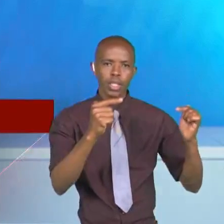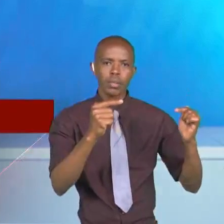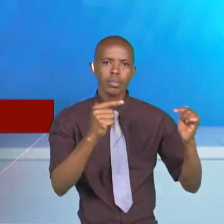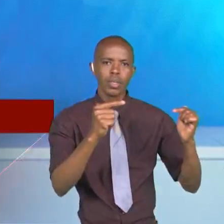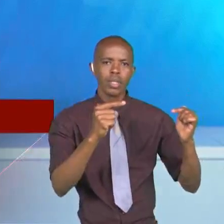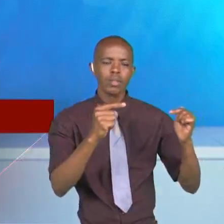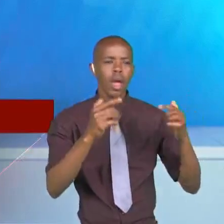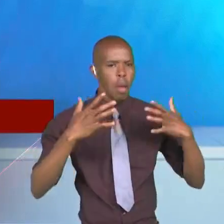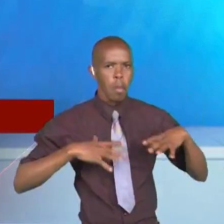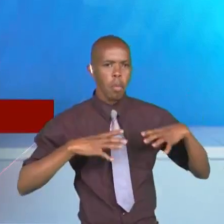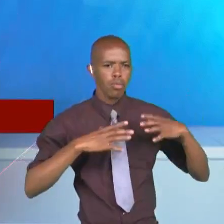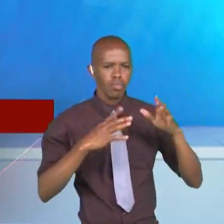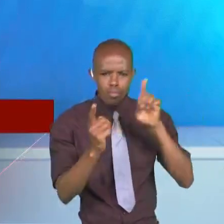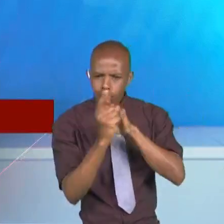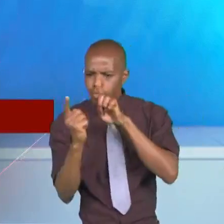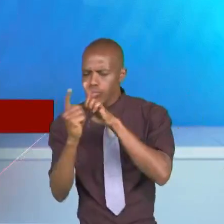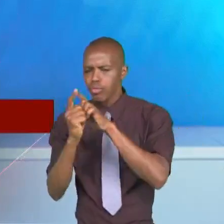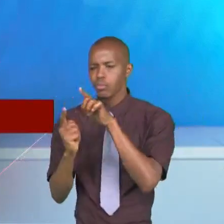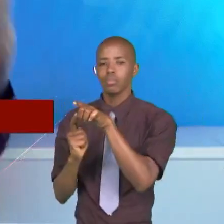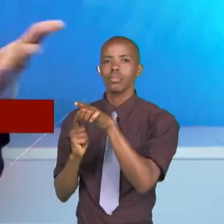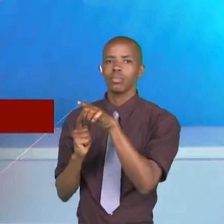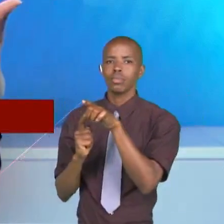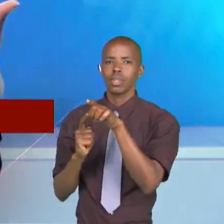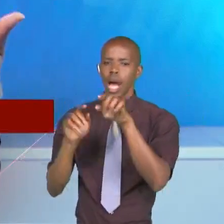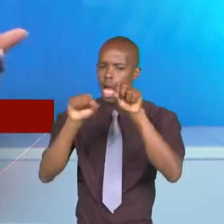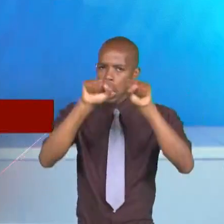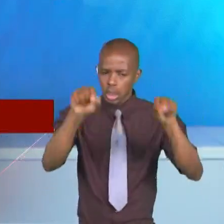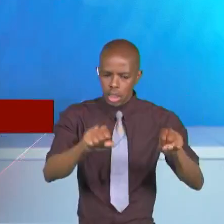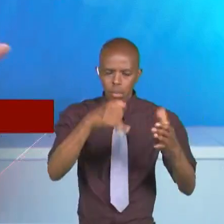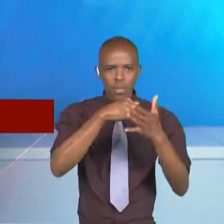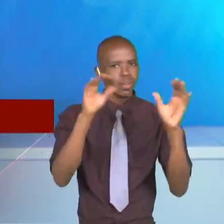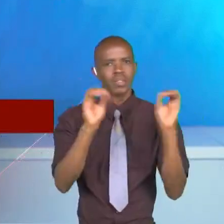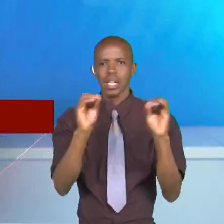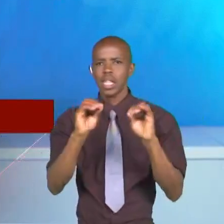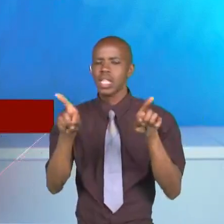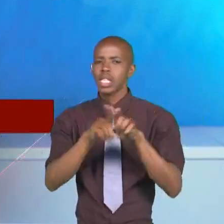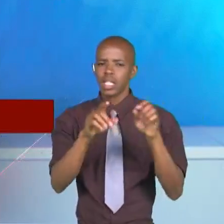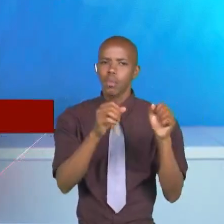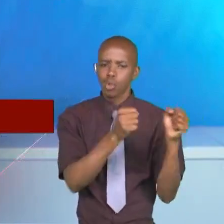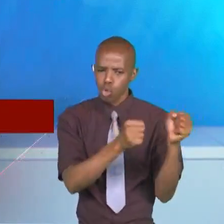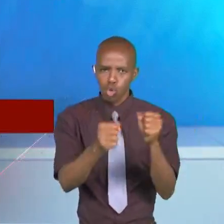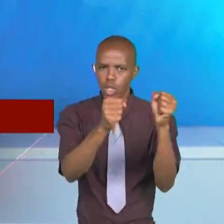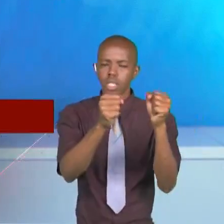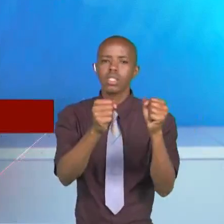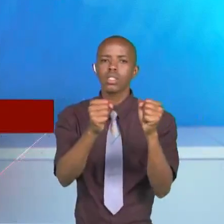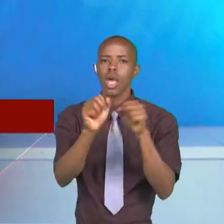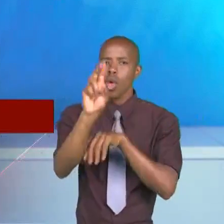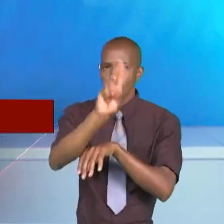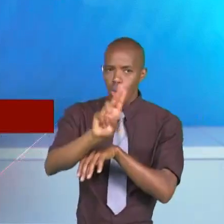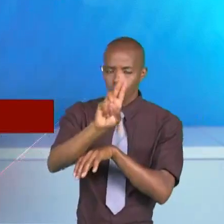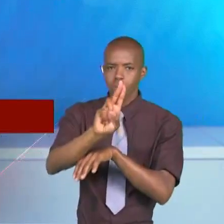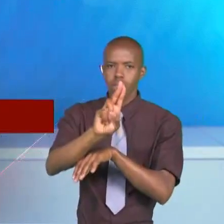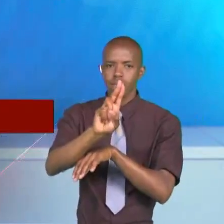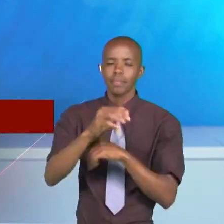know. So I think this has got less to do with the system and more to do with the strategies and what everybody unleashed